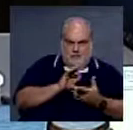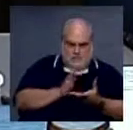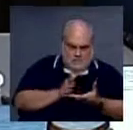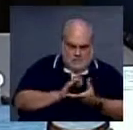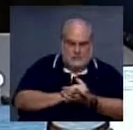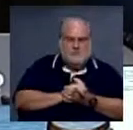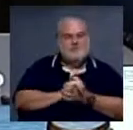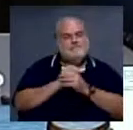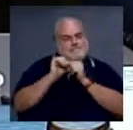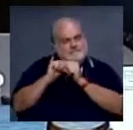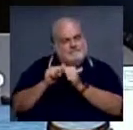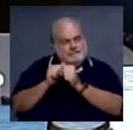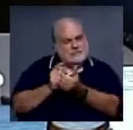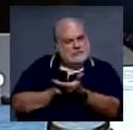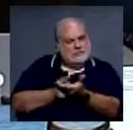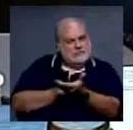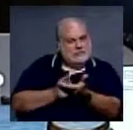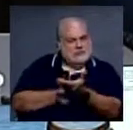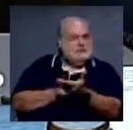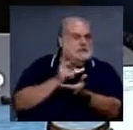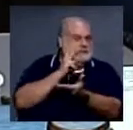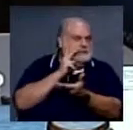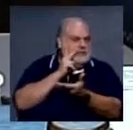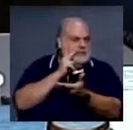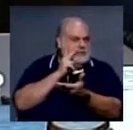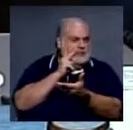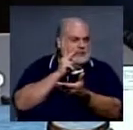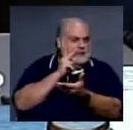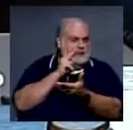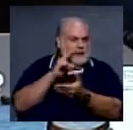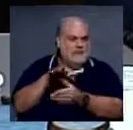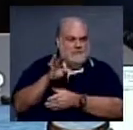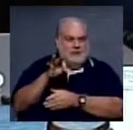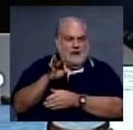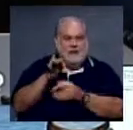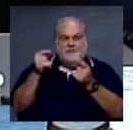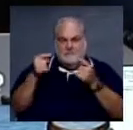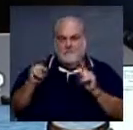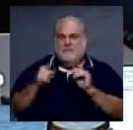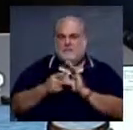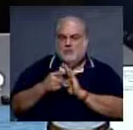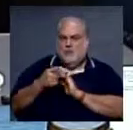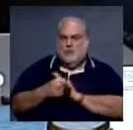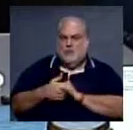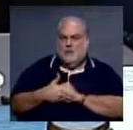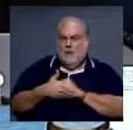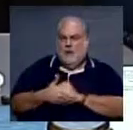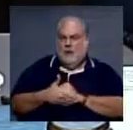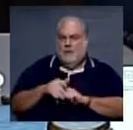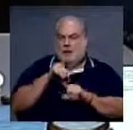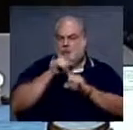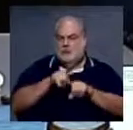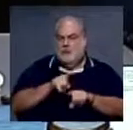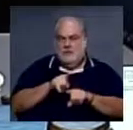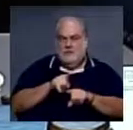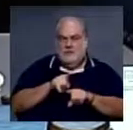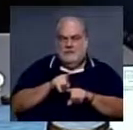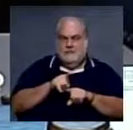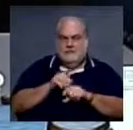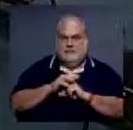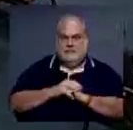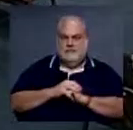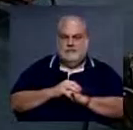let's continue this dialogue and see if we can't come up with some effective programs that are going to help to address our young people in the